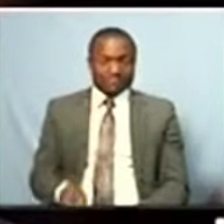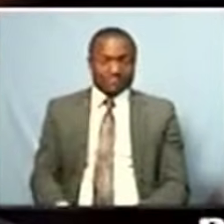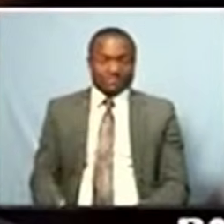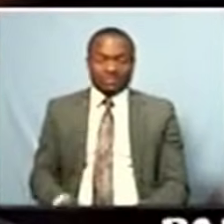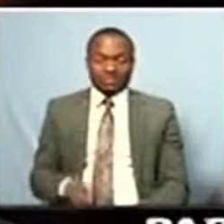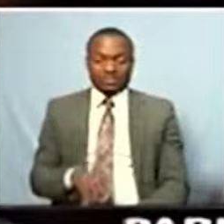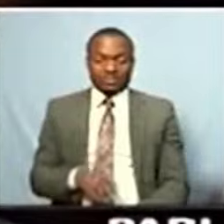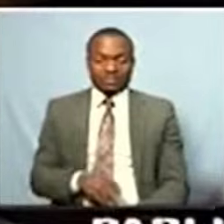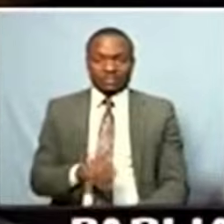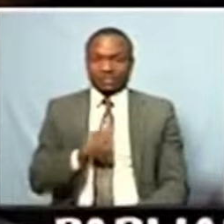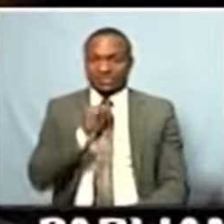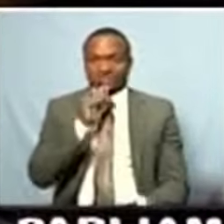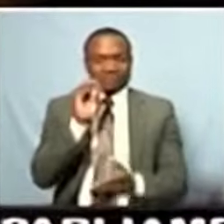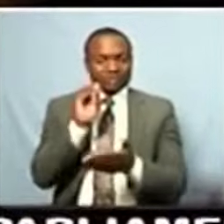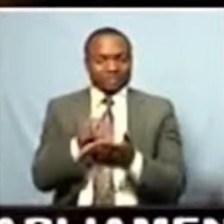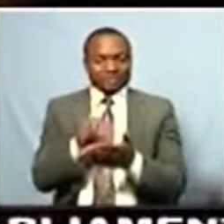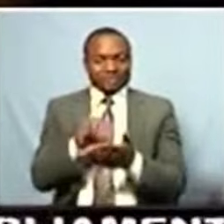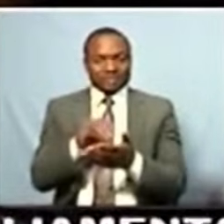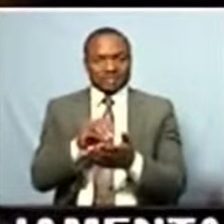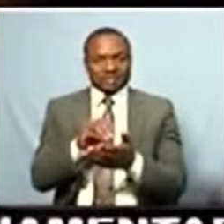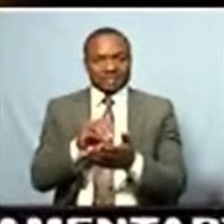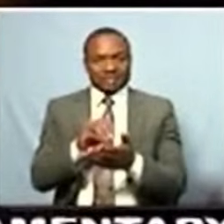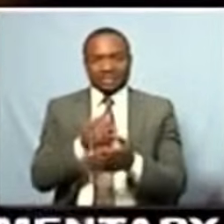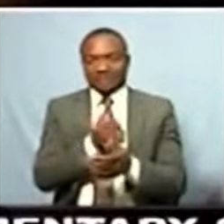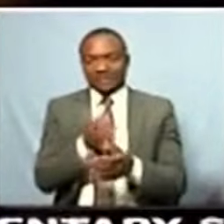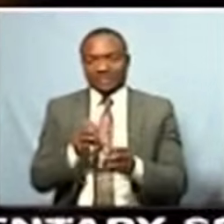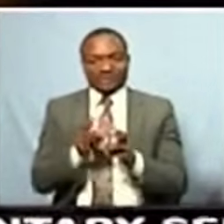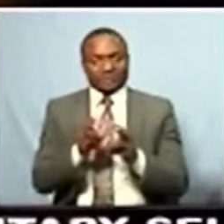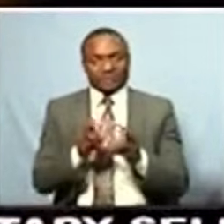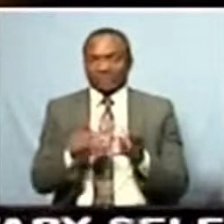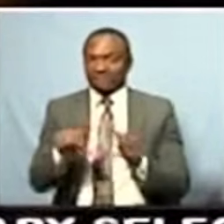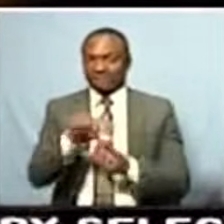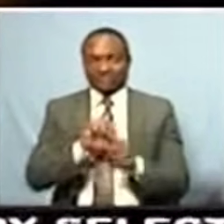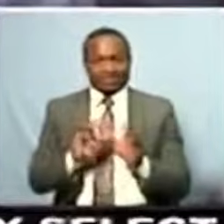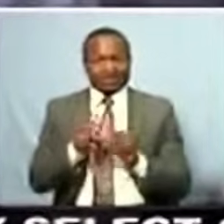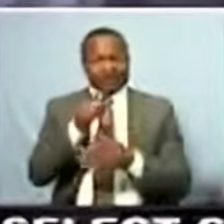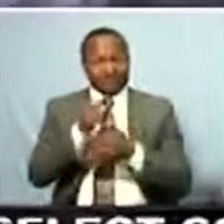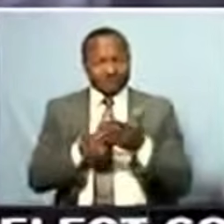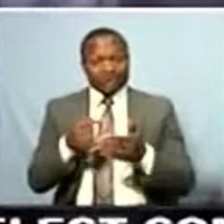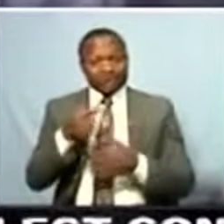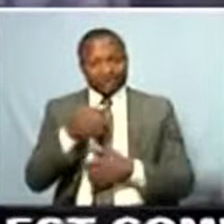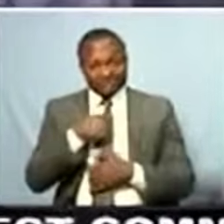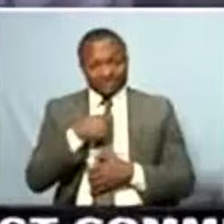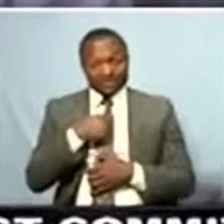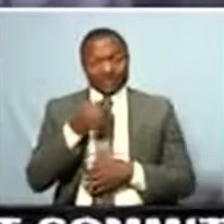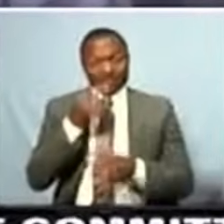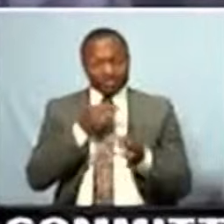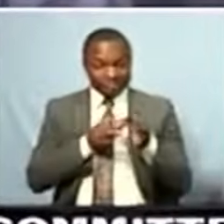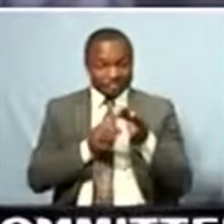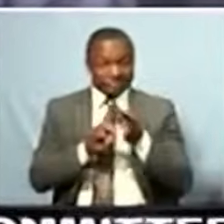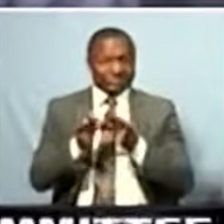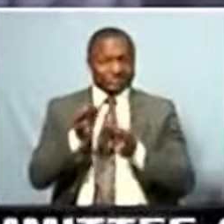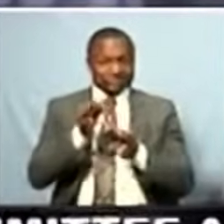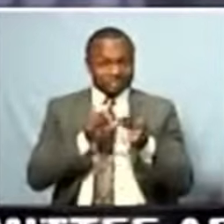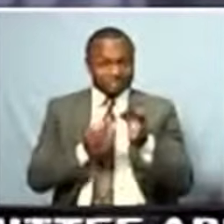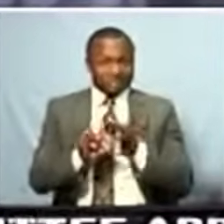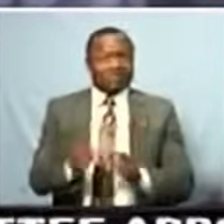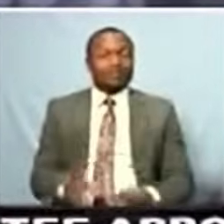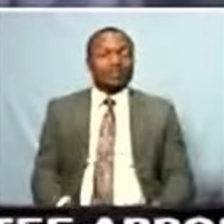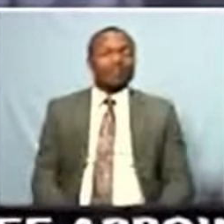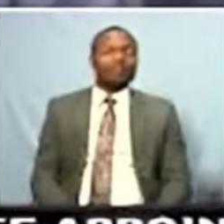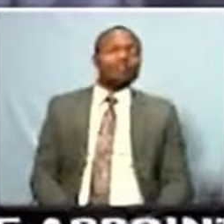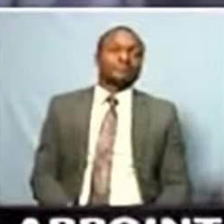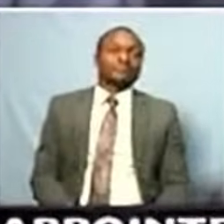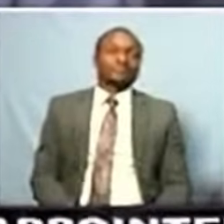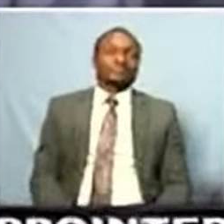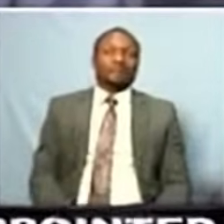It's not that I'd put it the other way around. What I was trying to clarify is